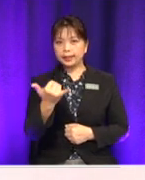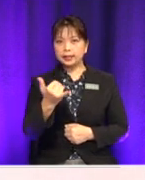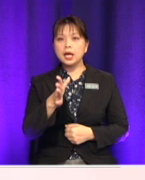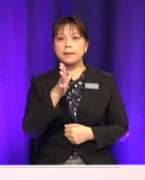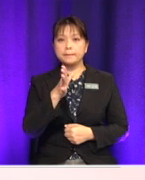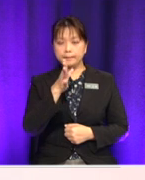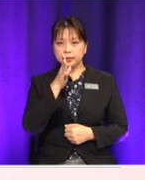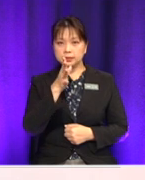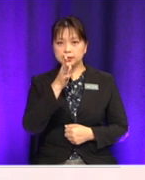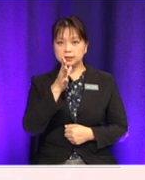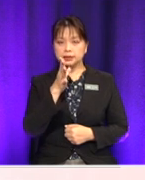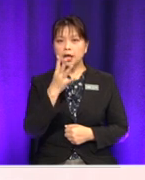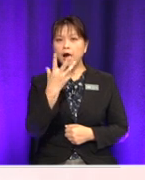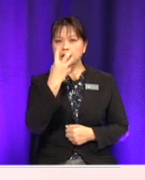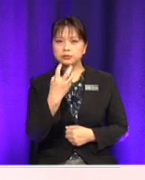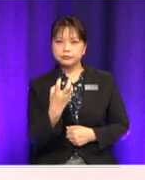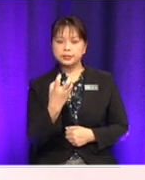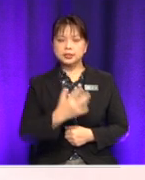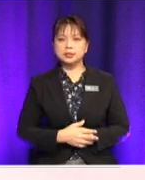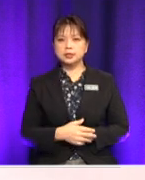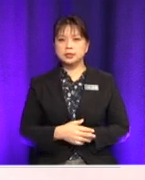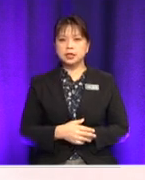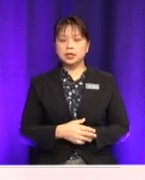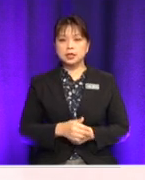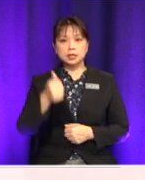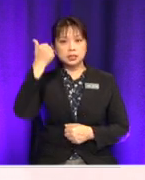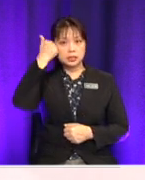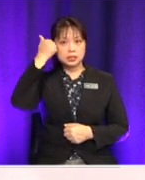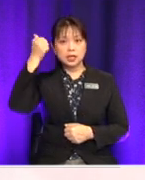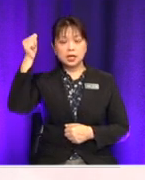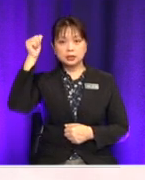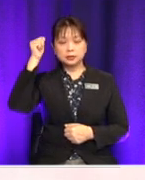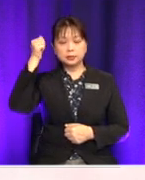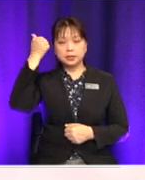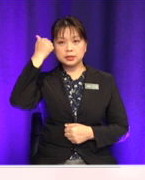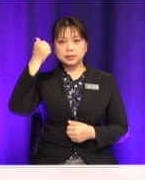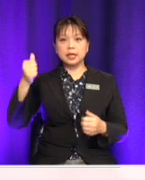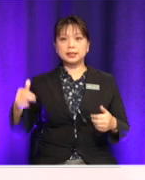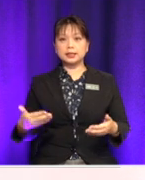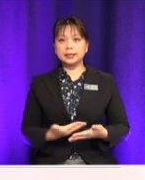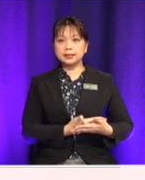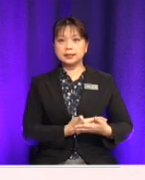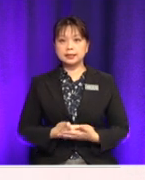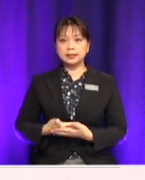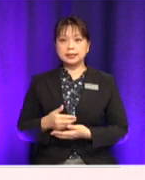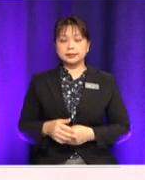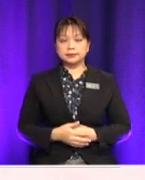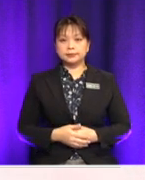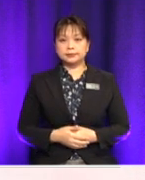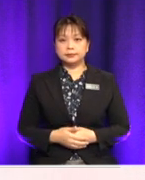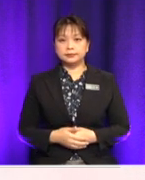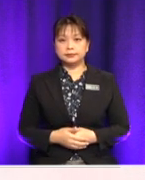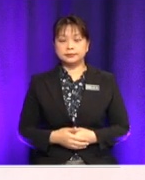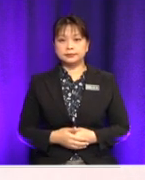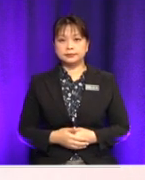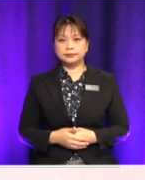angry son? Good. It's 3 to 5 words, guys. Mm-hmm. But sometimes they can survive with only having 3 keywords. It's okay. Up to them. All it's on their own